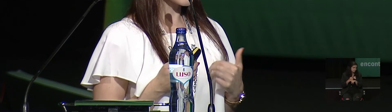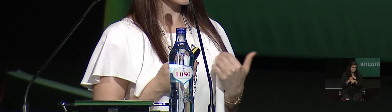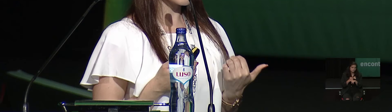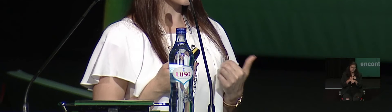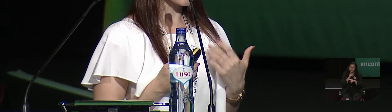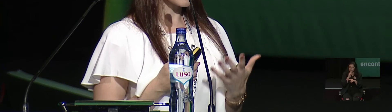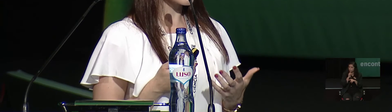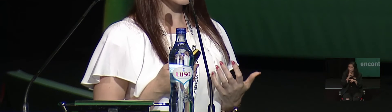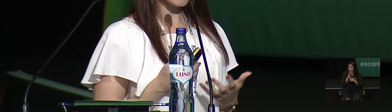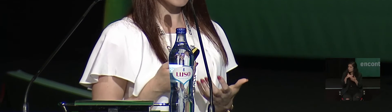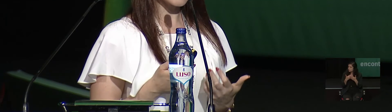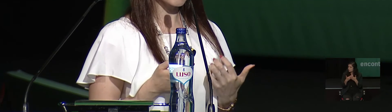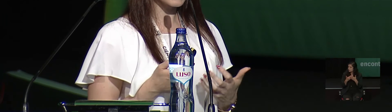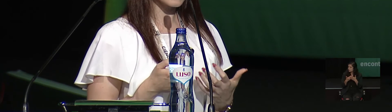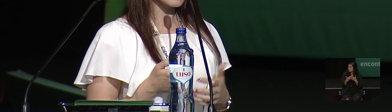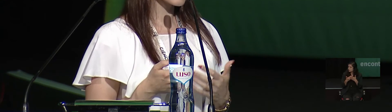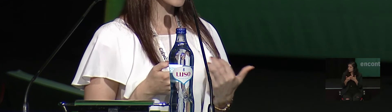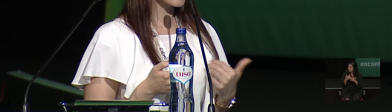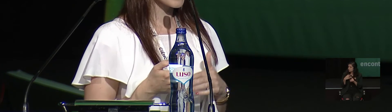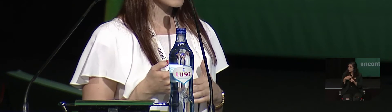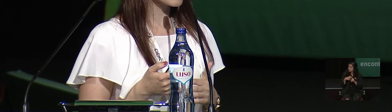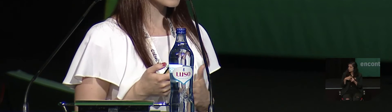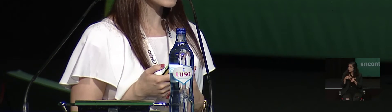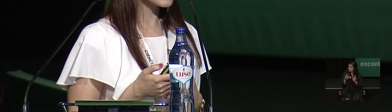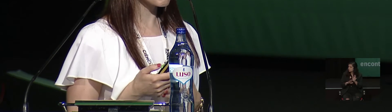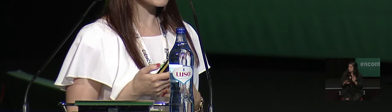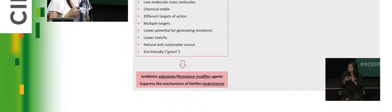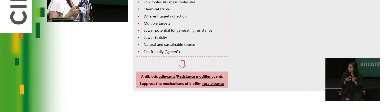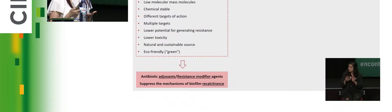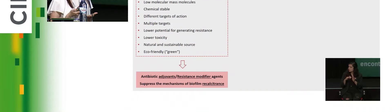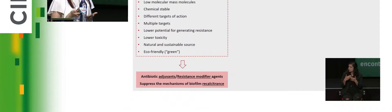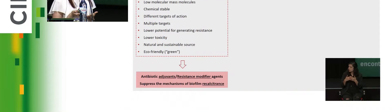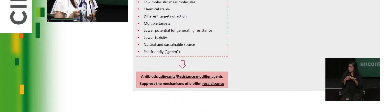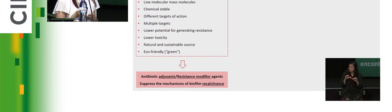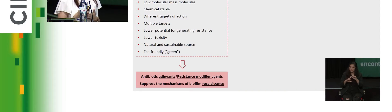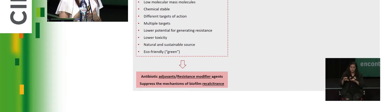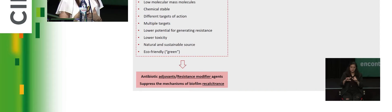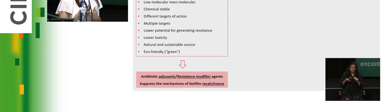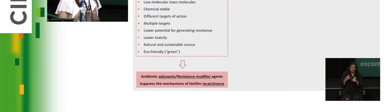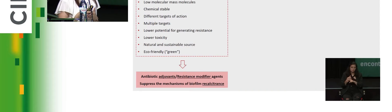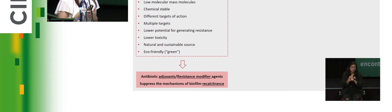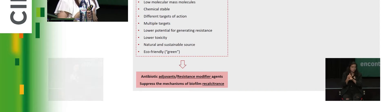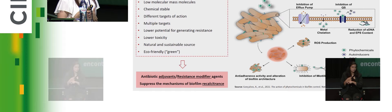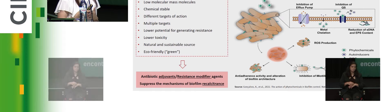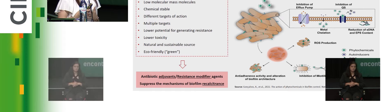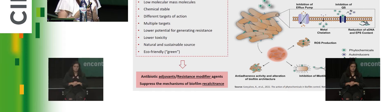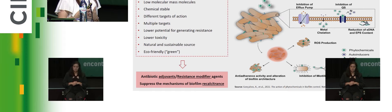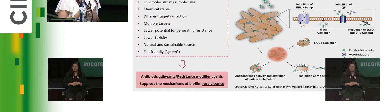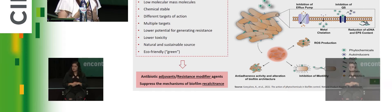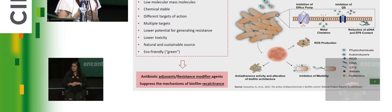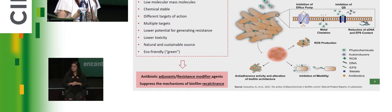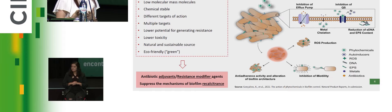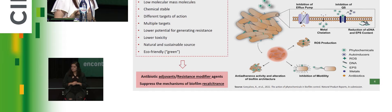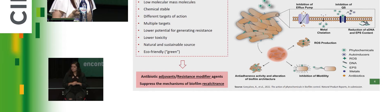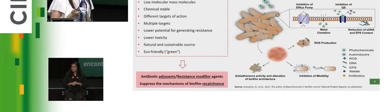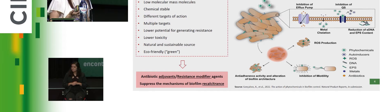which can provide several advantages compared to the chemical compounds. Vantagens em comparação com os